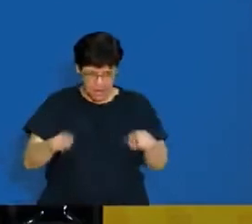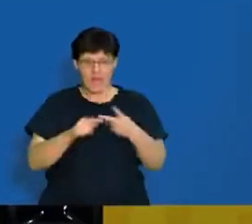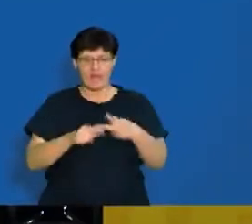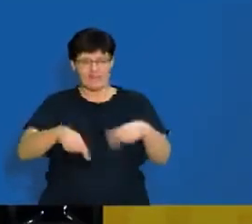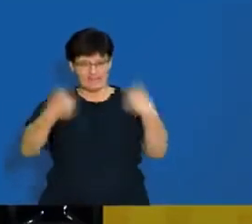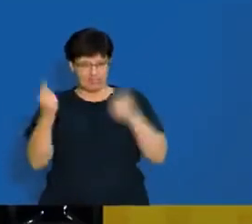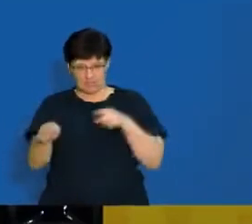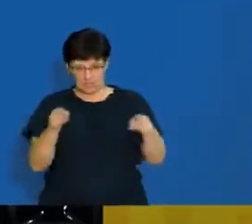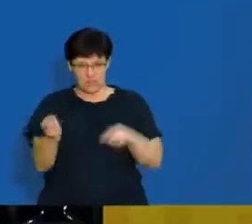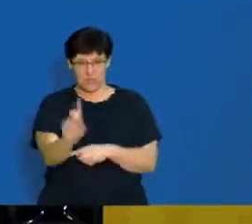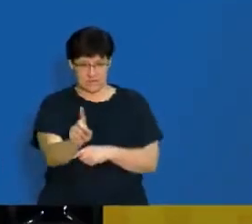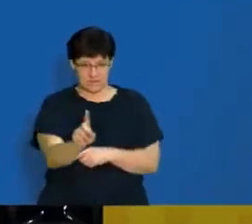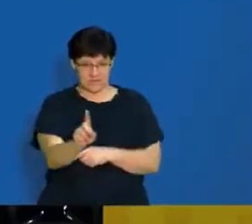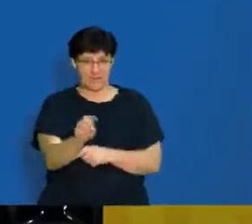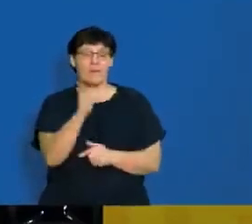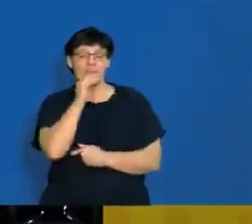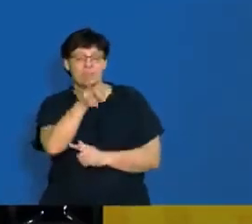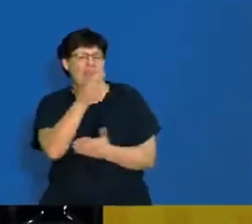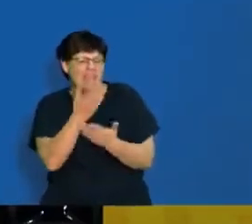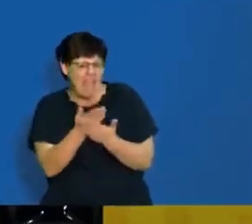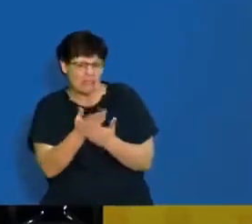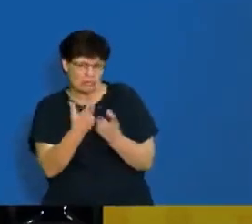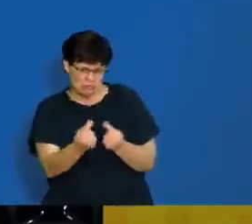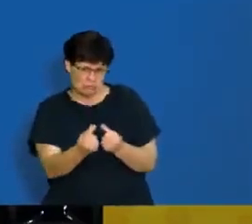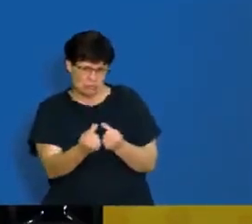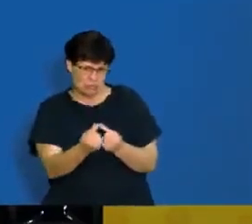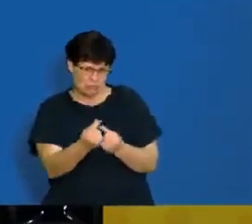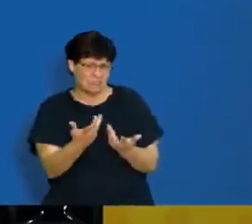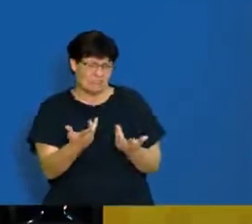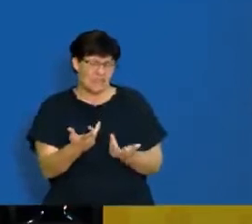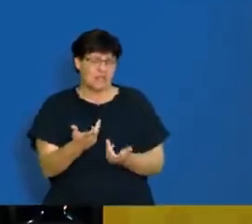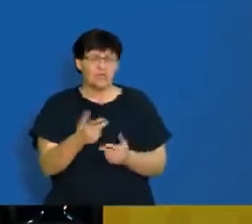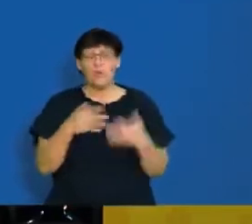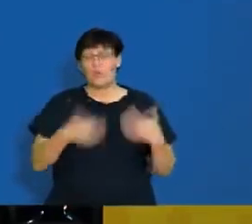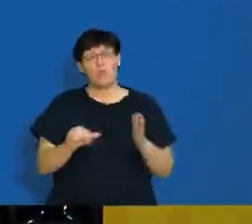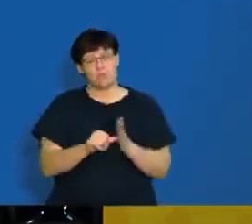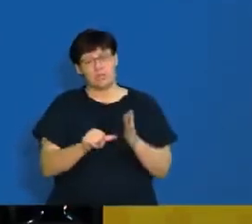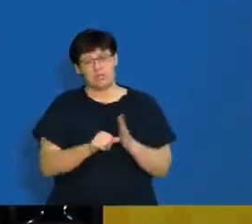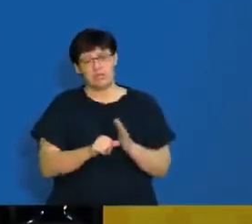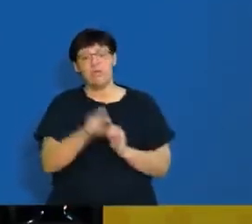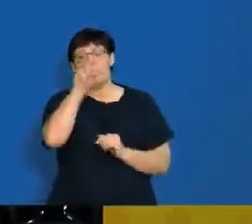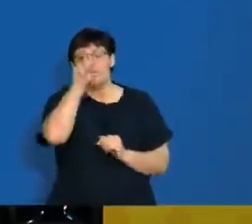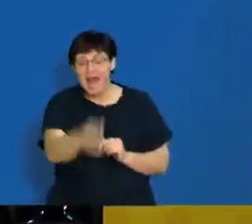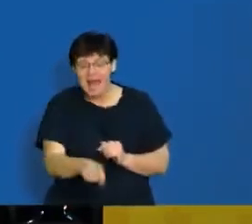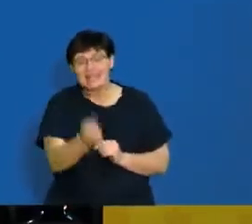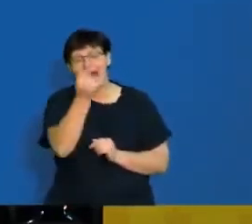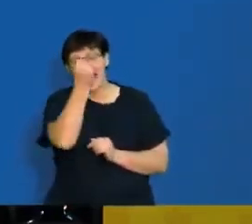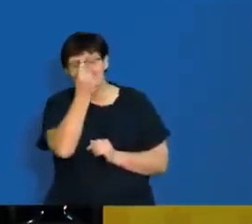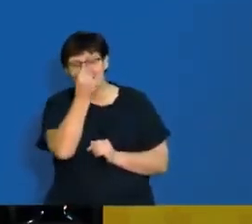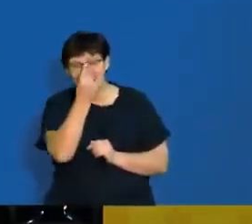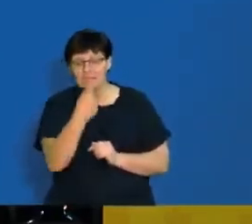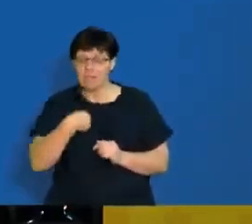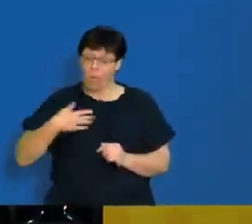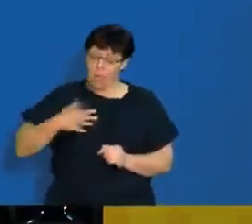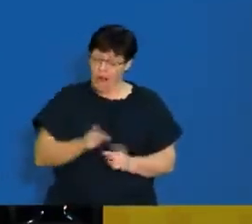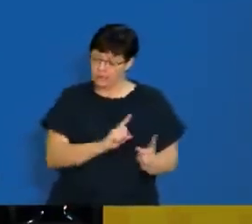different. So you need to be able to do those things. And remember, as I said before, you have to understand the instruction